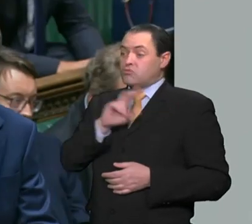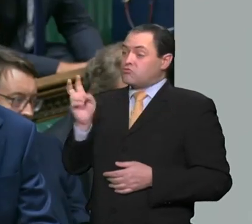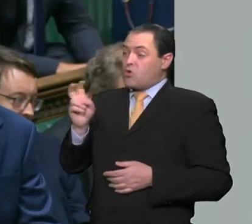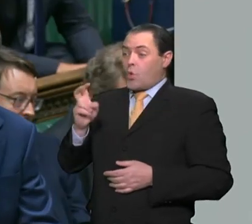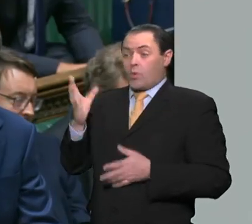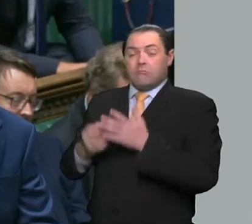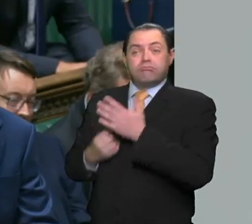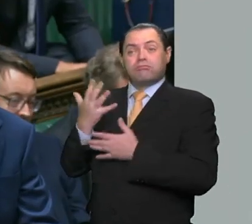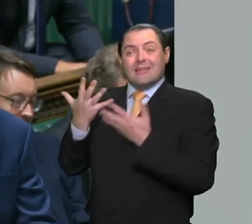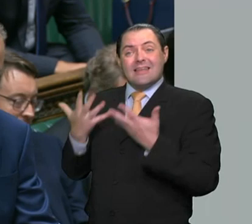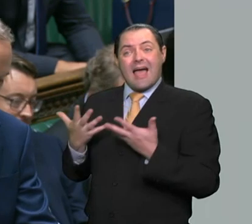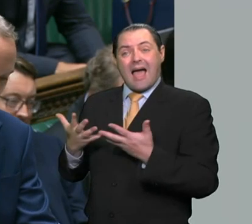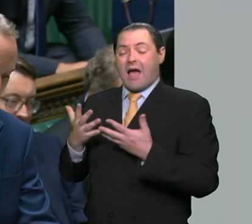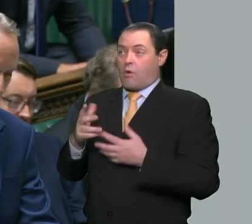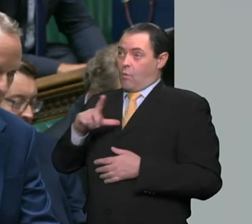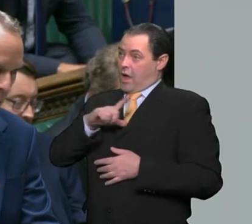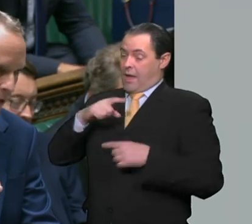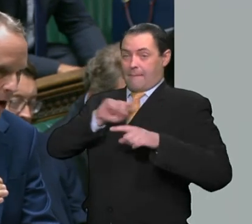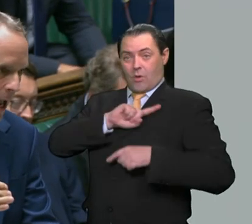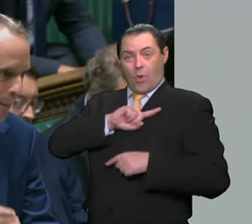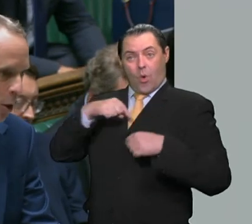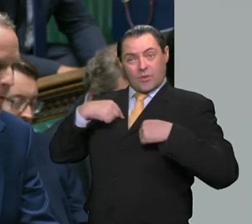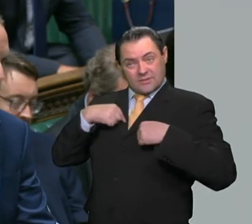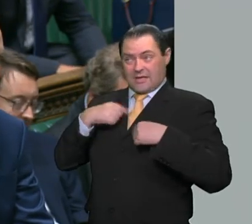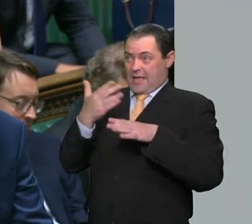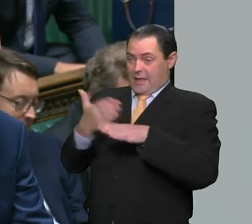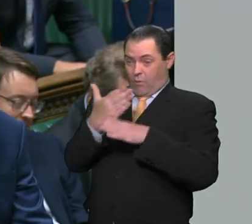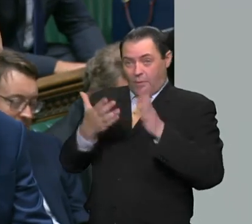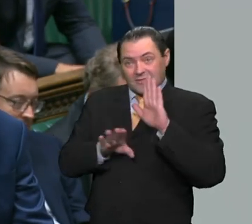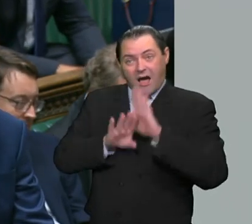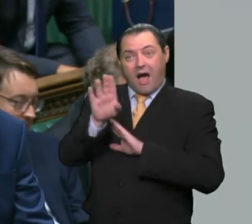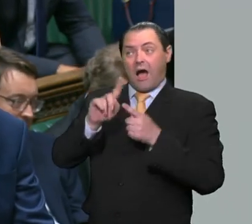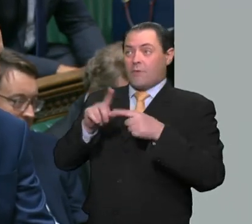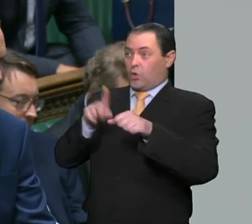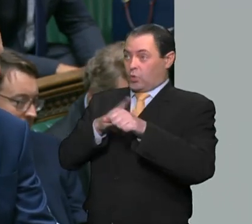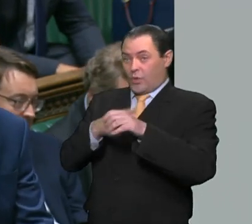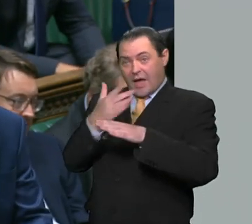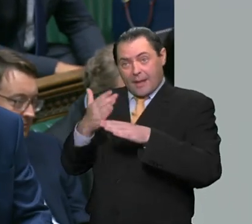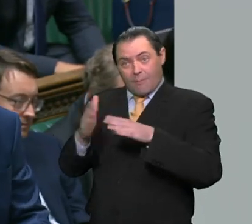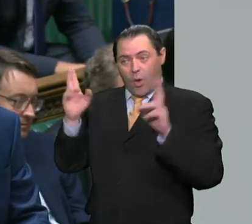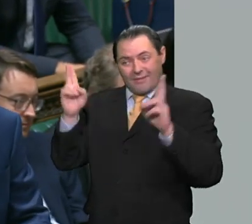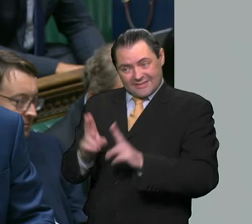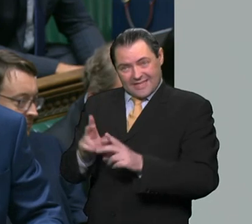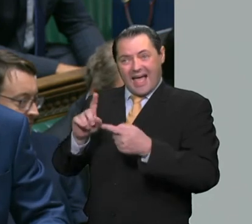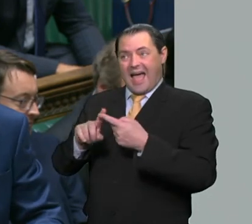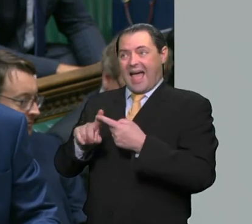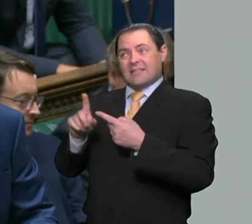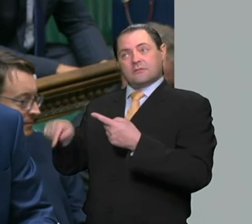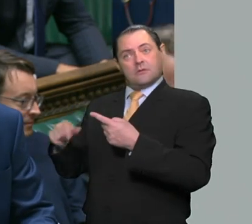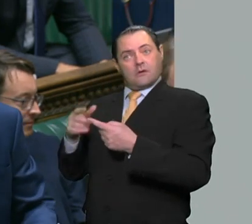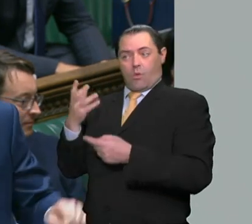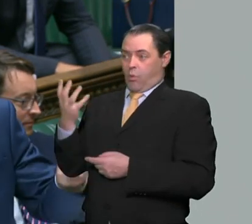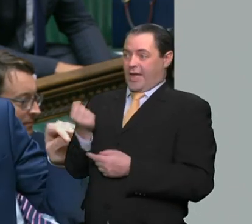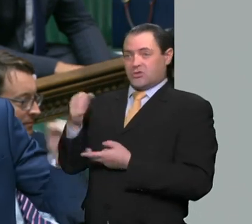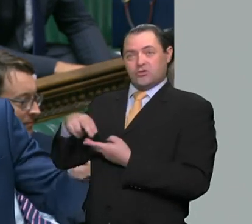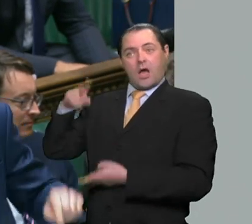we're seeing that level of prosperity is because we've got employment rising, youth unemployment coming up, and rising wages. That's happening under this